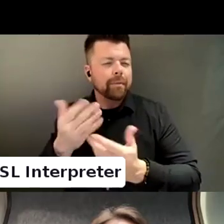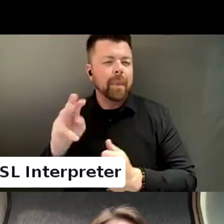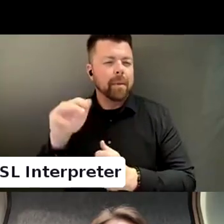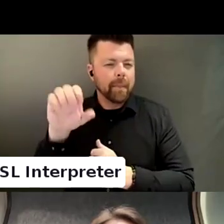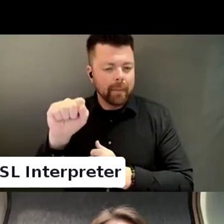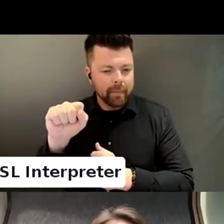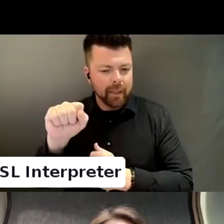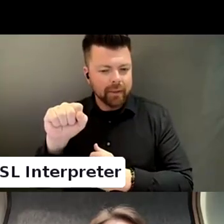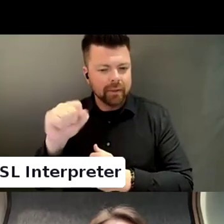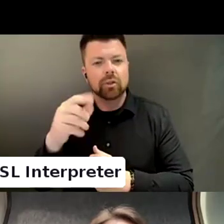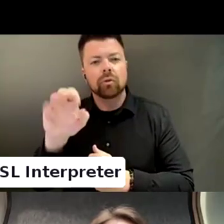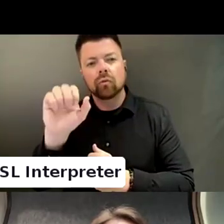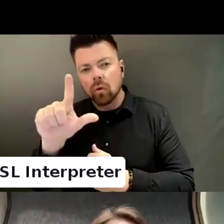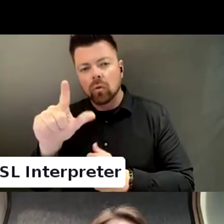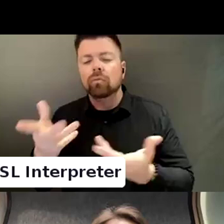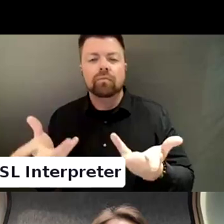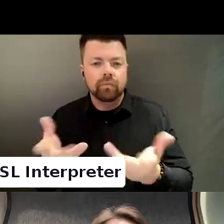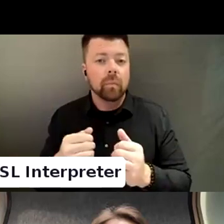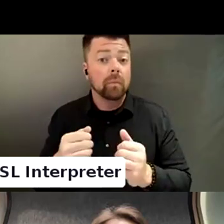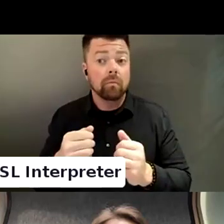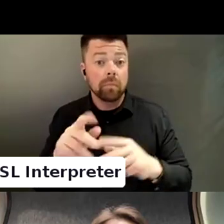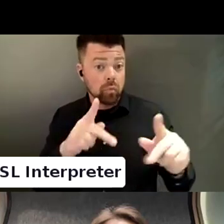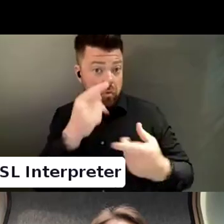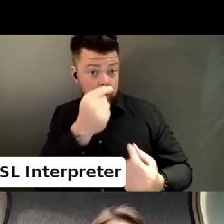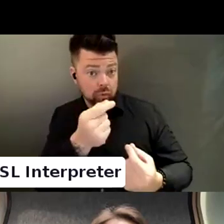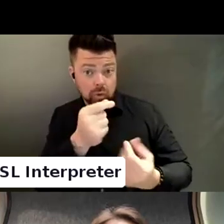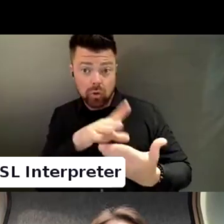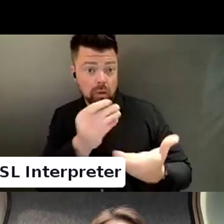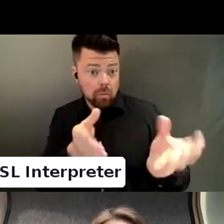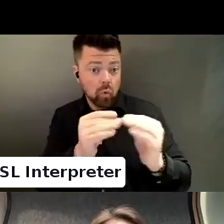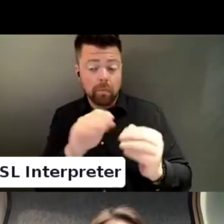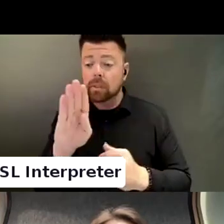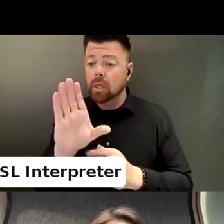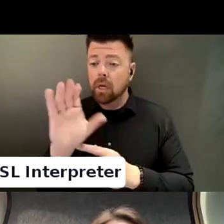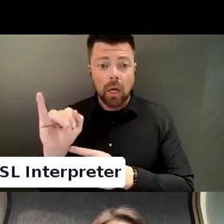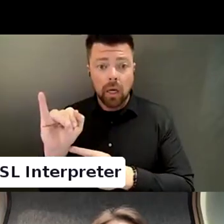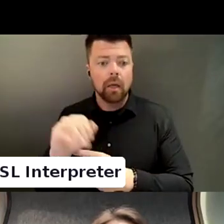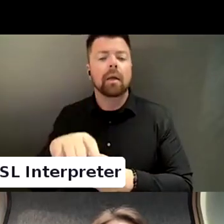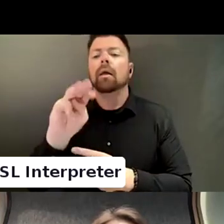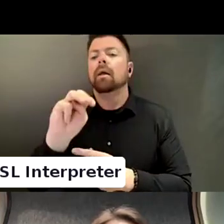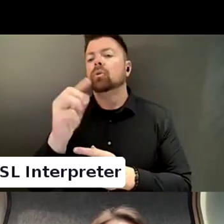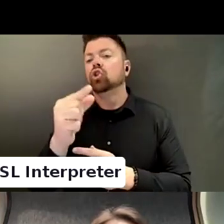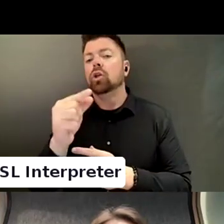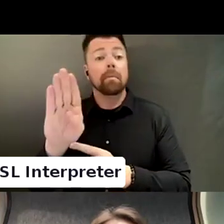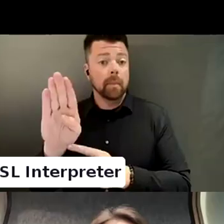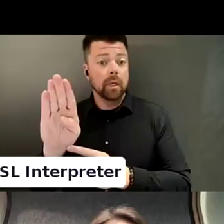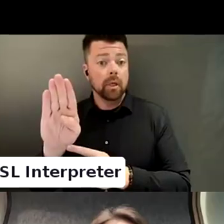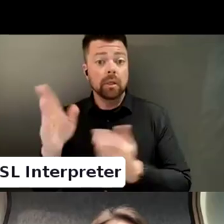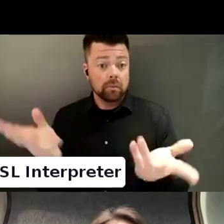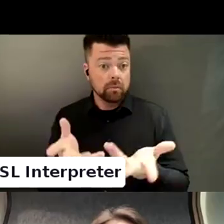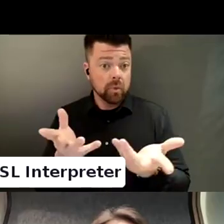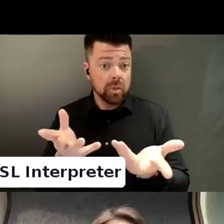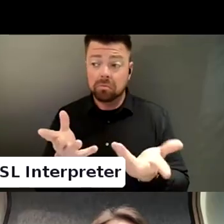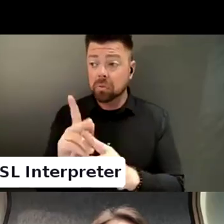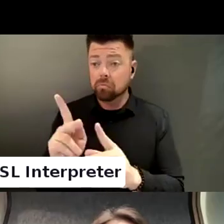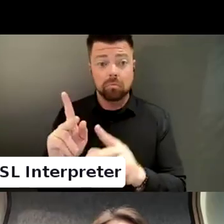be interested in learning more. So BCI clinic at MGB is one place that is Mass General Brigham that people can find